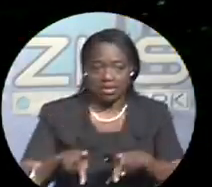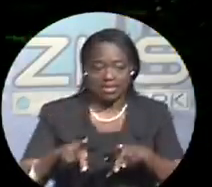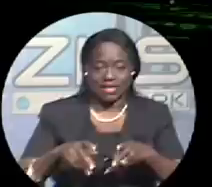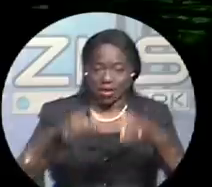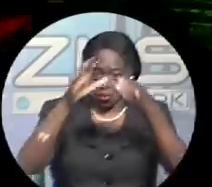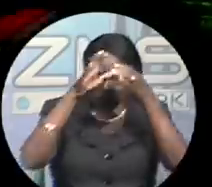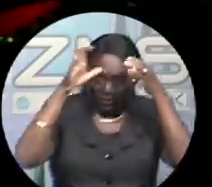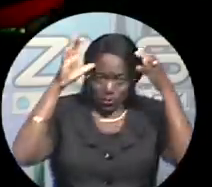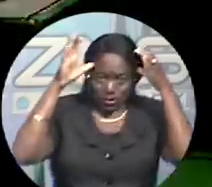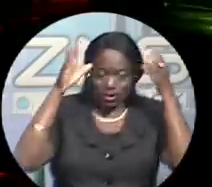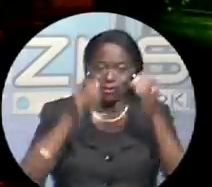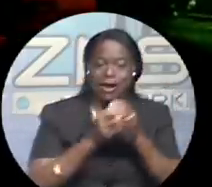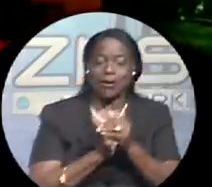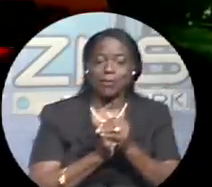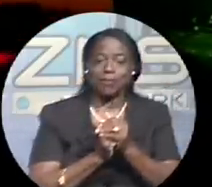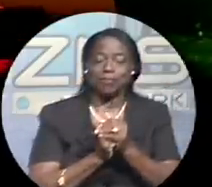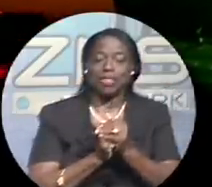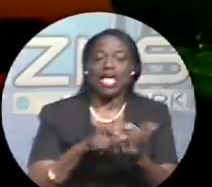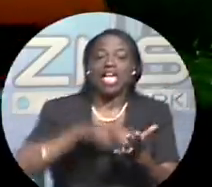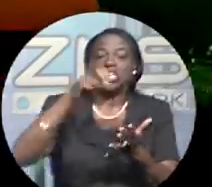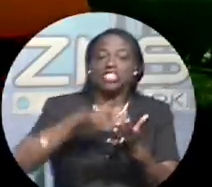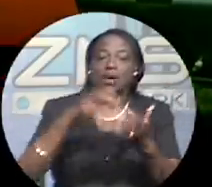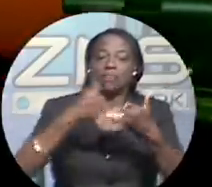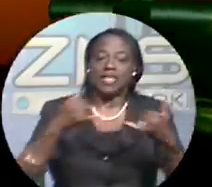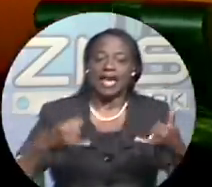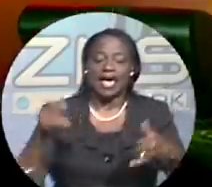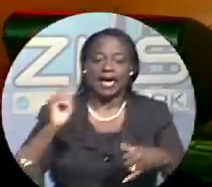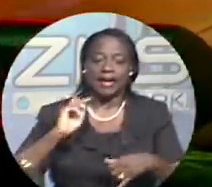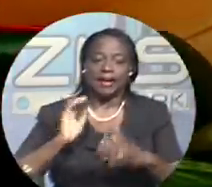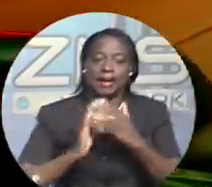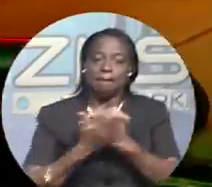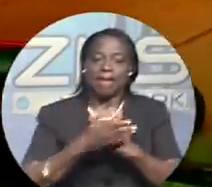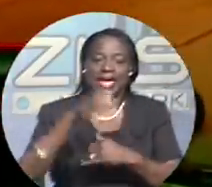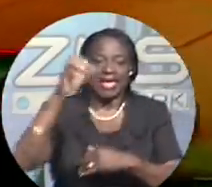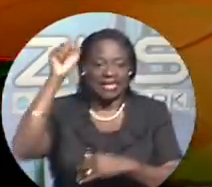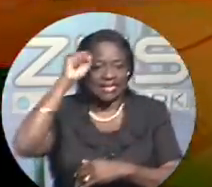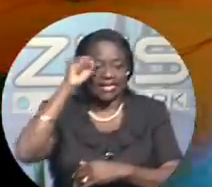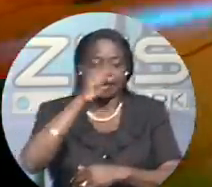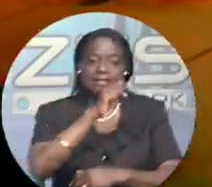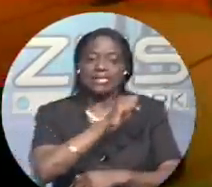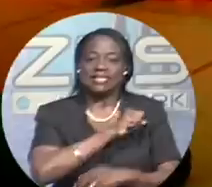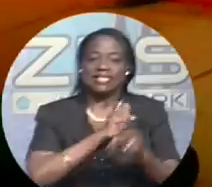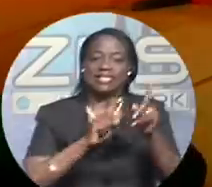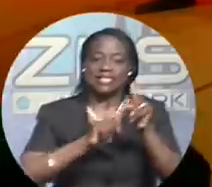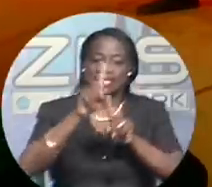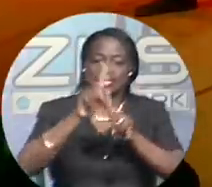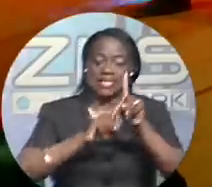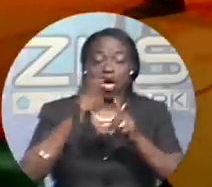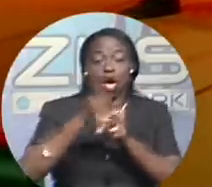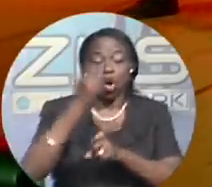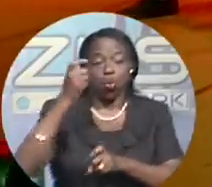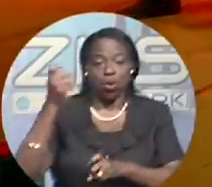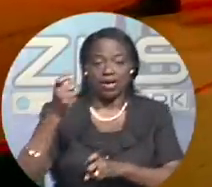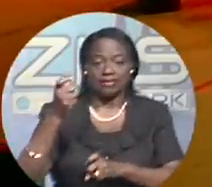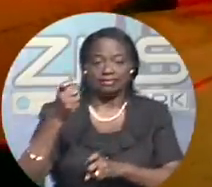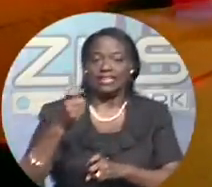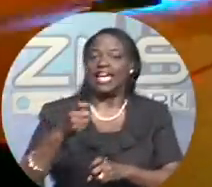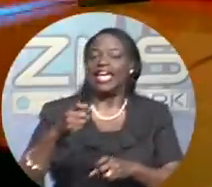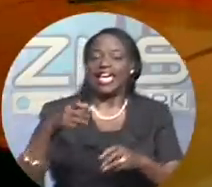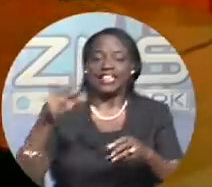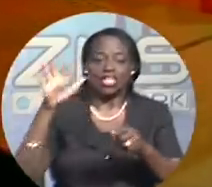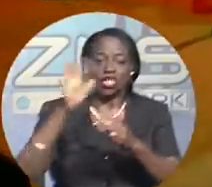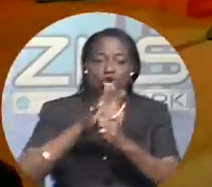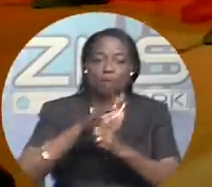crowned. The popular hit, Jump the Line by Sammy Starr, secured the most votes with 671 points and earned him the